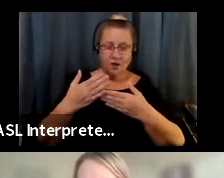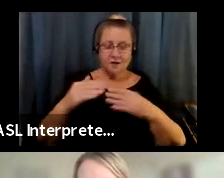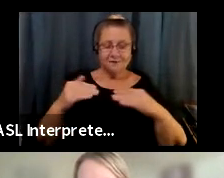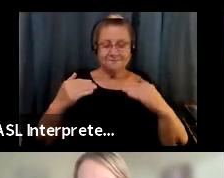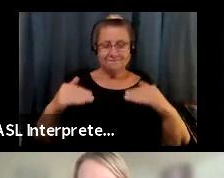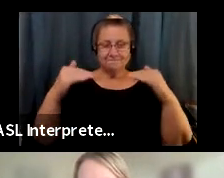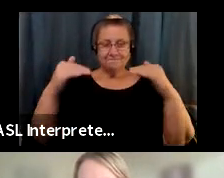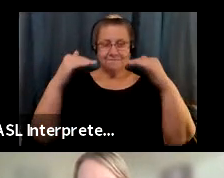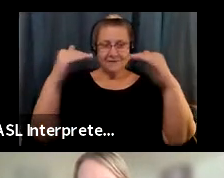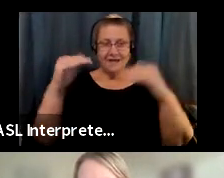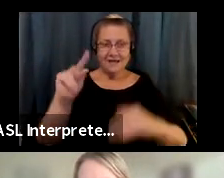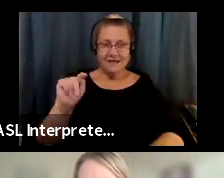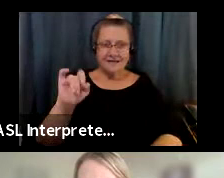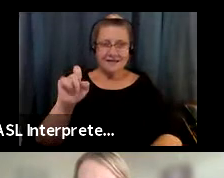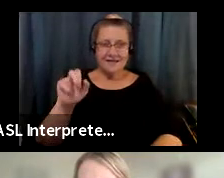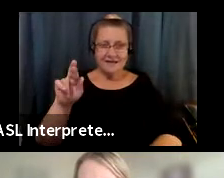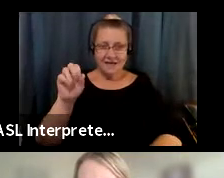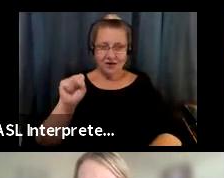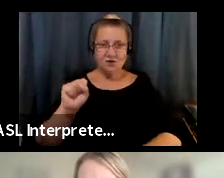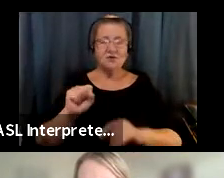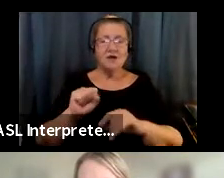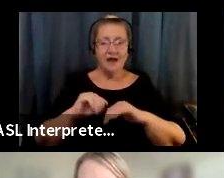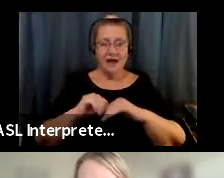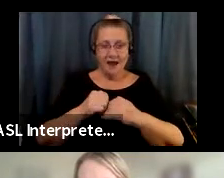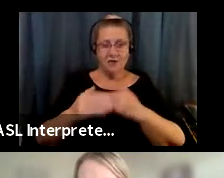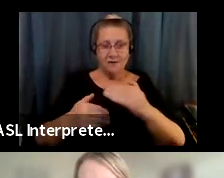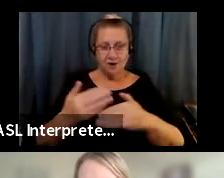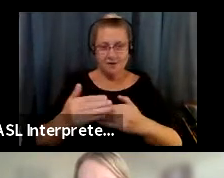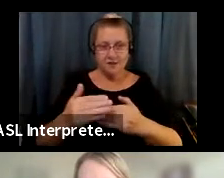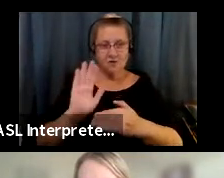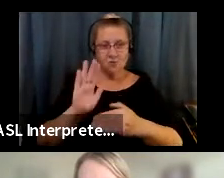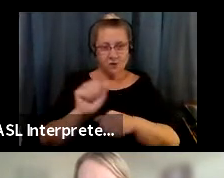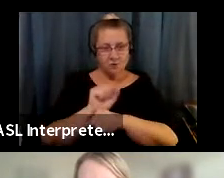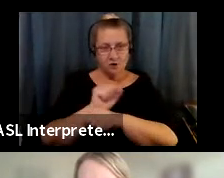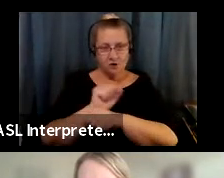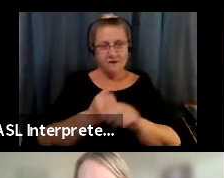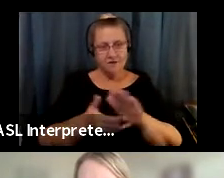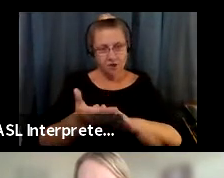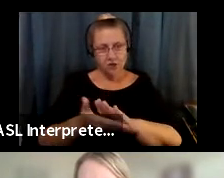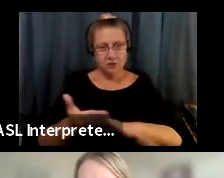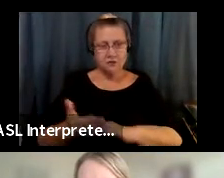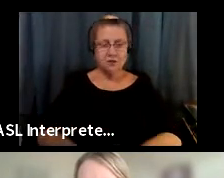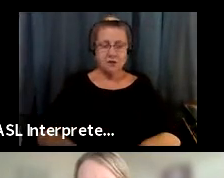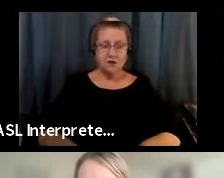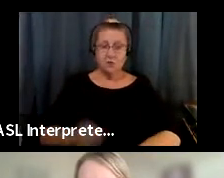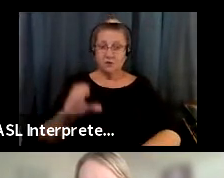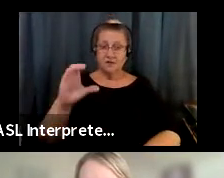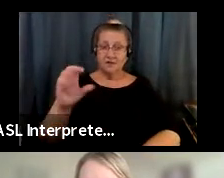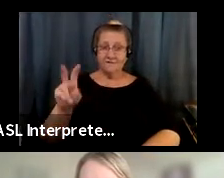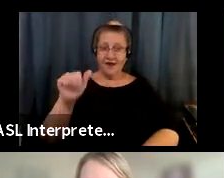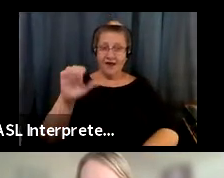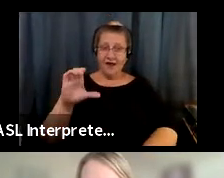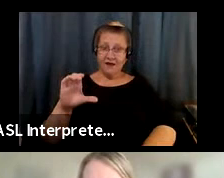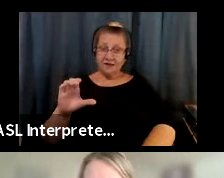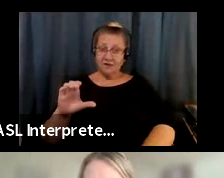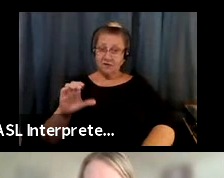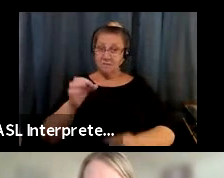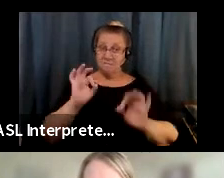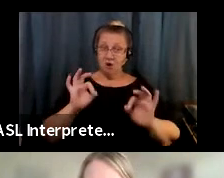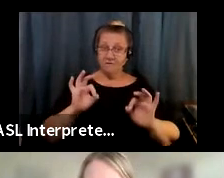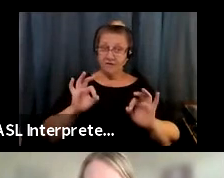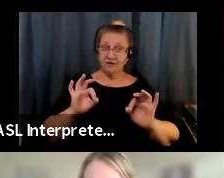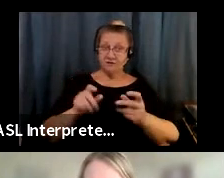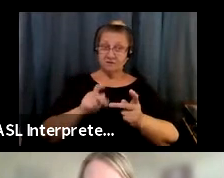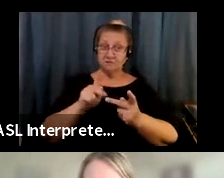work. So at this point in time, I think CVAC, while it wasn't perfect, certainly contributed to